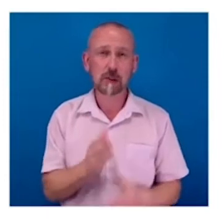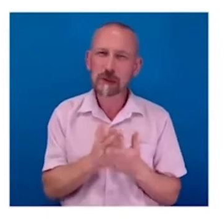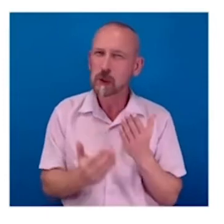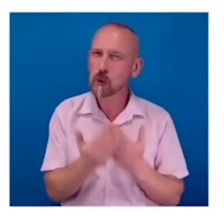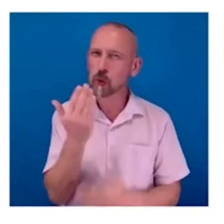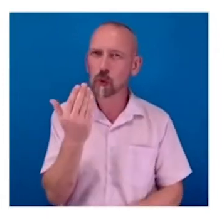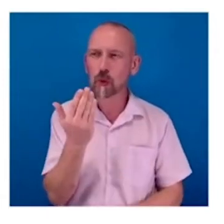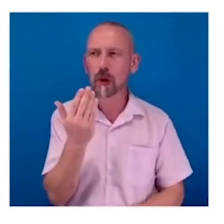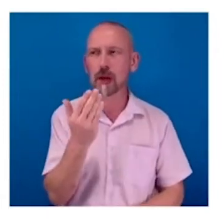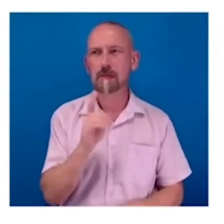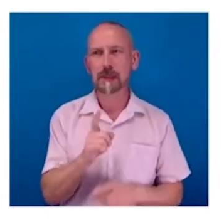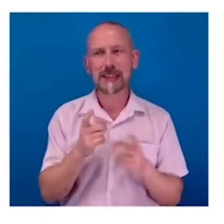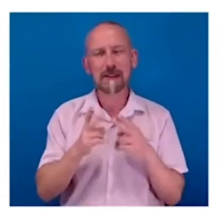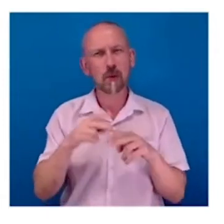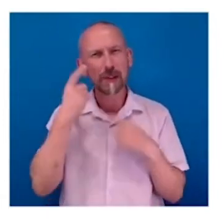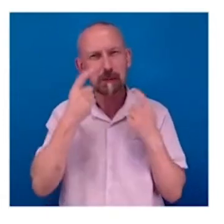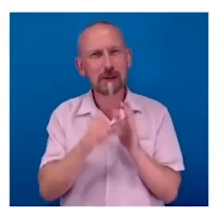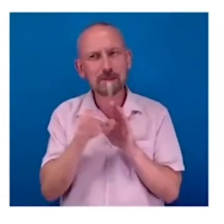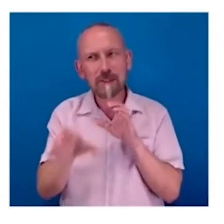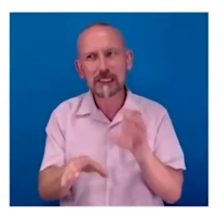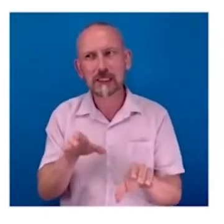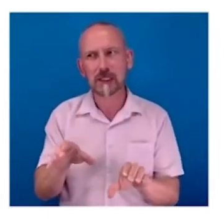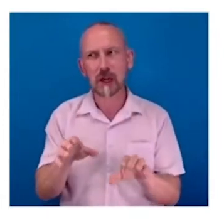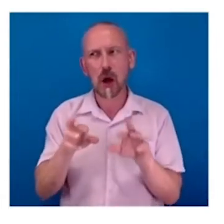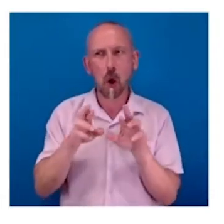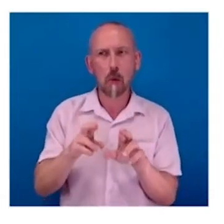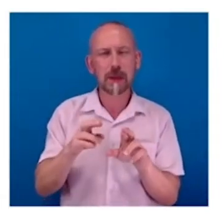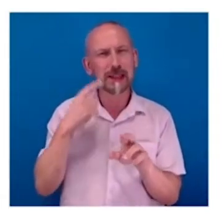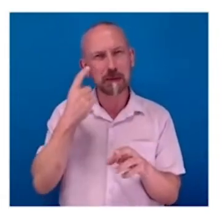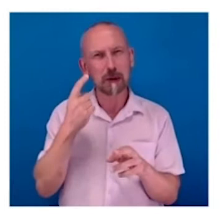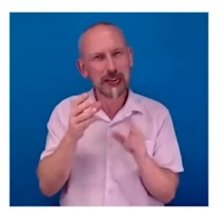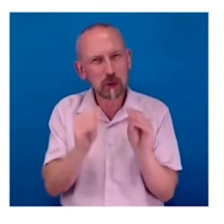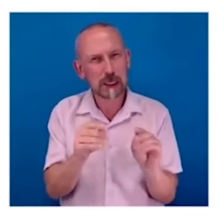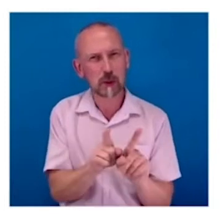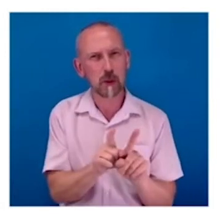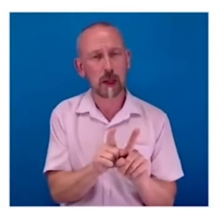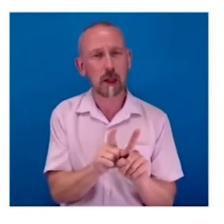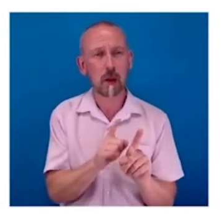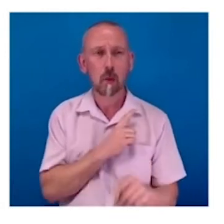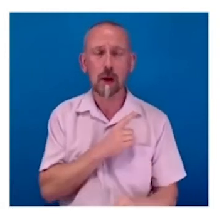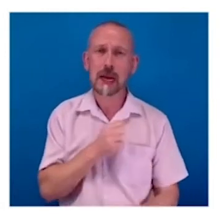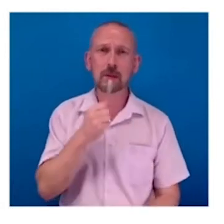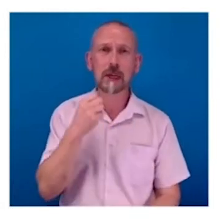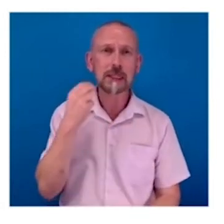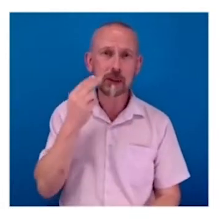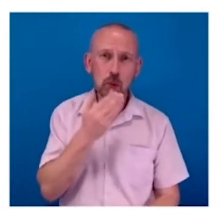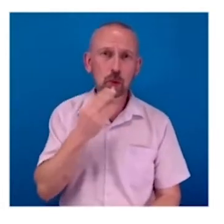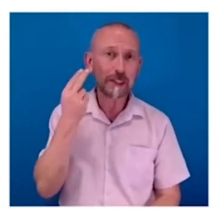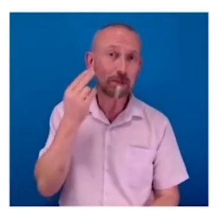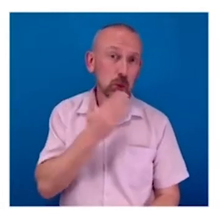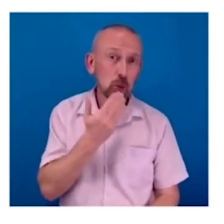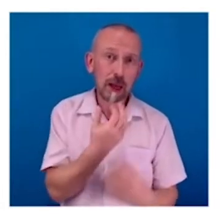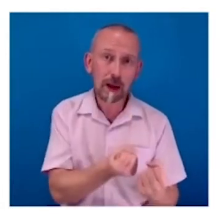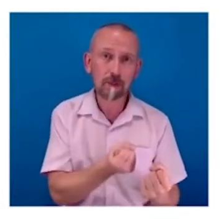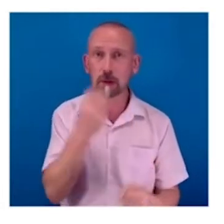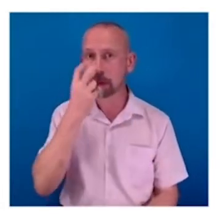it. So my hope is that donor agencies can think about, there are schools for the deaf, there are schools for the blind, there are all sorts of disabilities, but